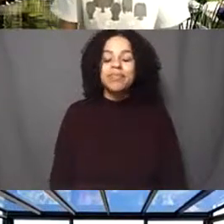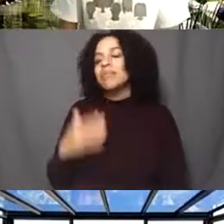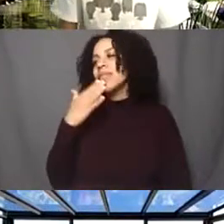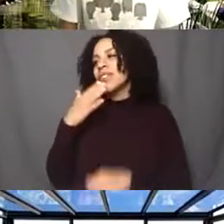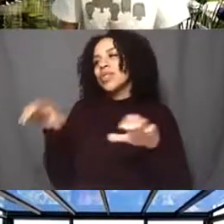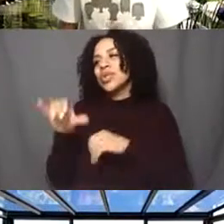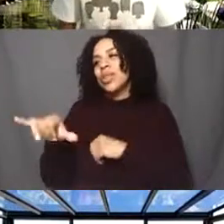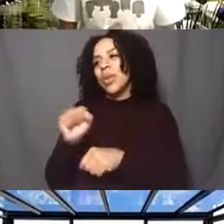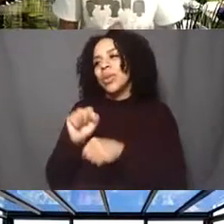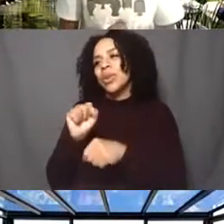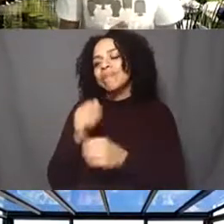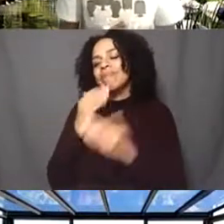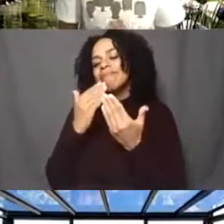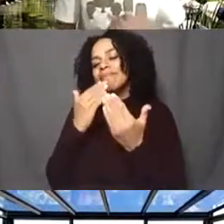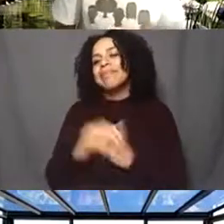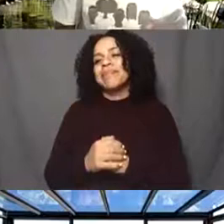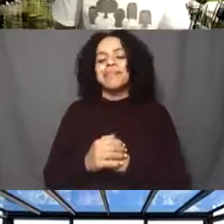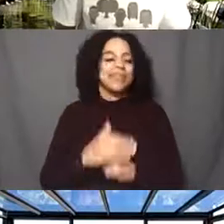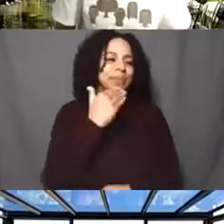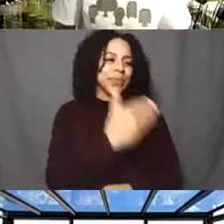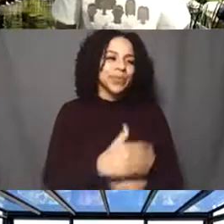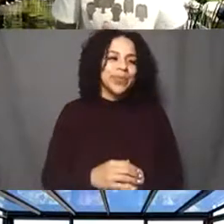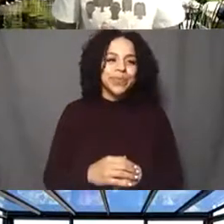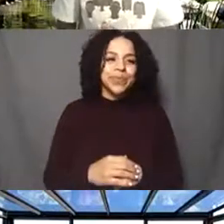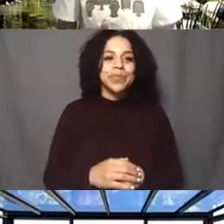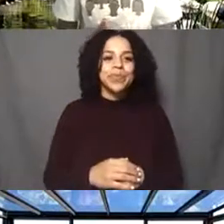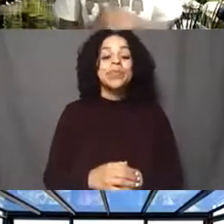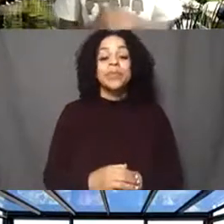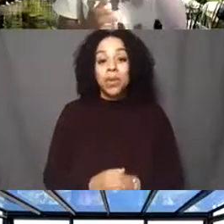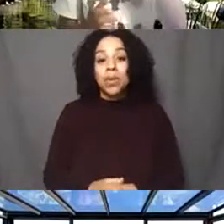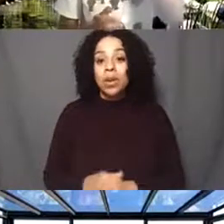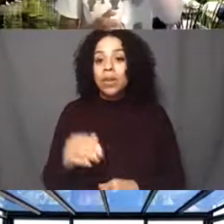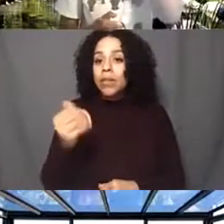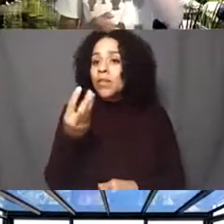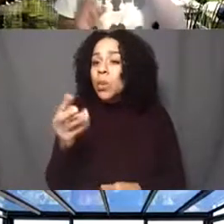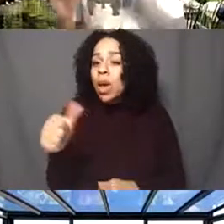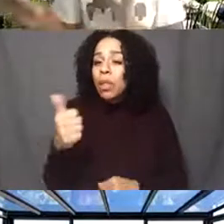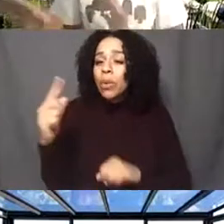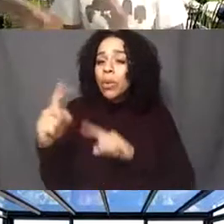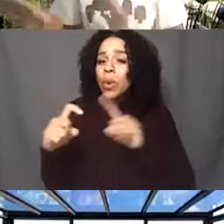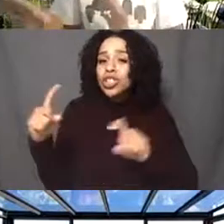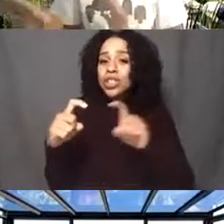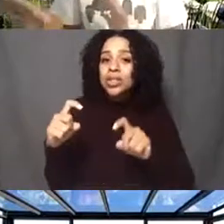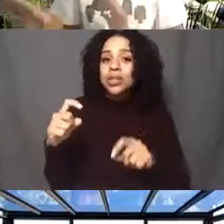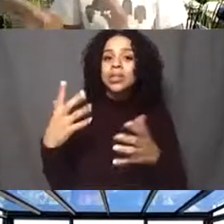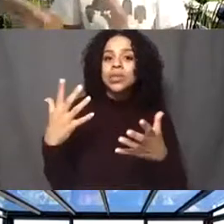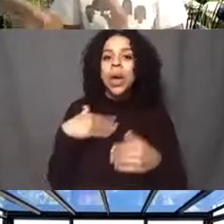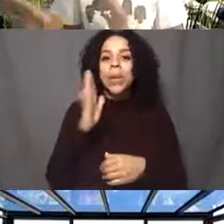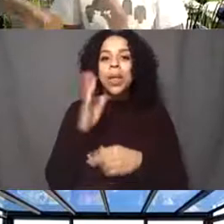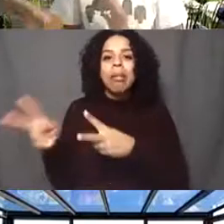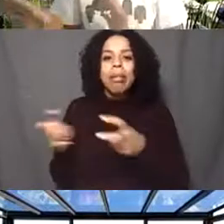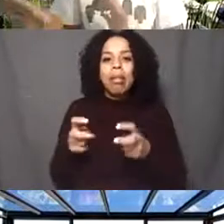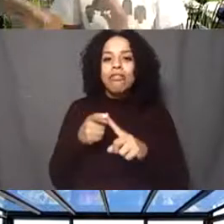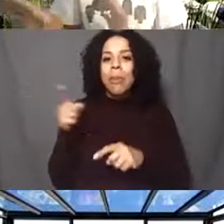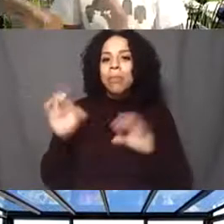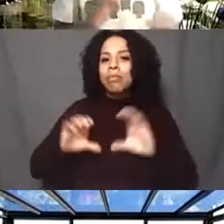We have a couple of questions in the chat, and I also see we have another hand raised. So we'll just do a couple in the chat and then